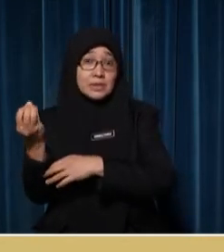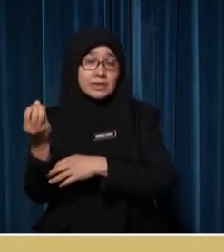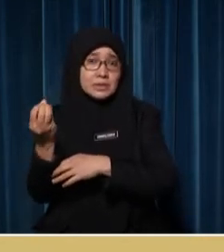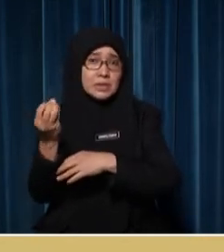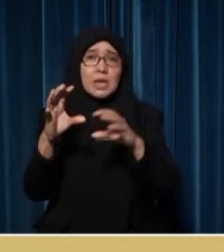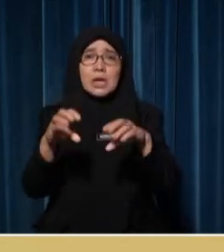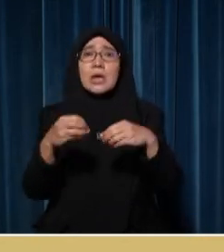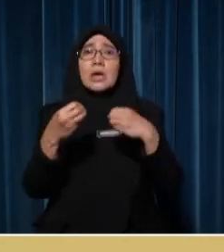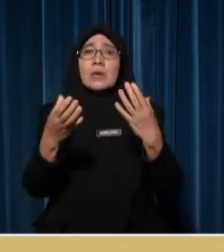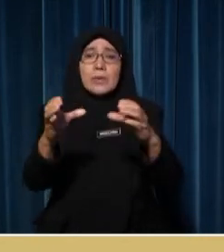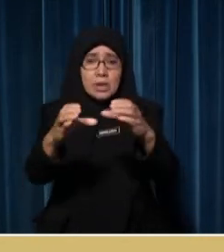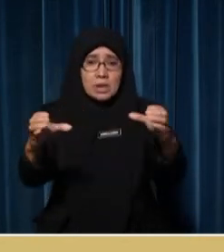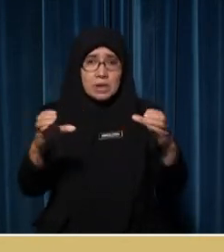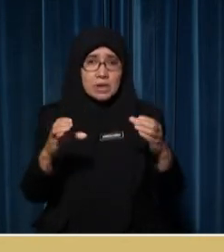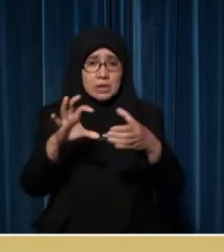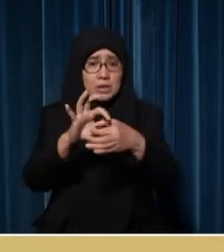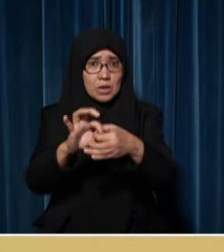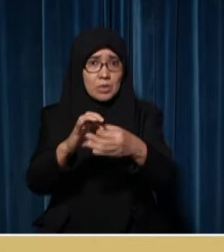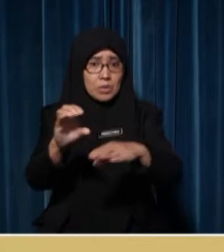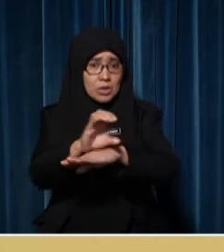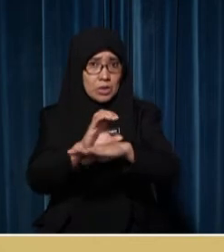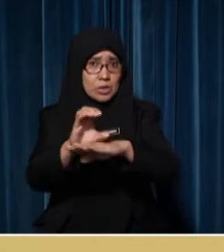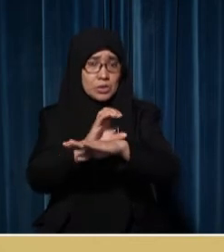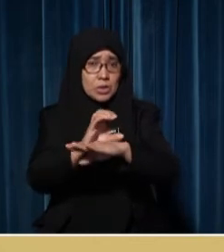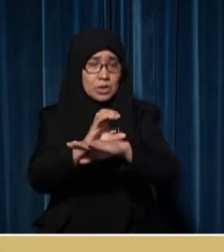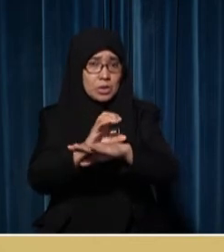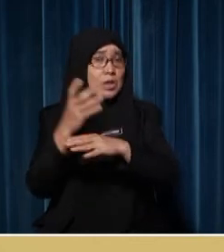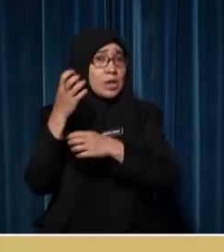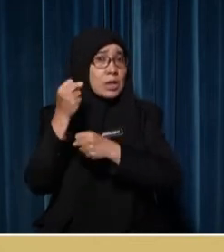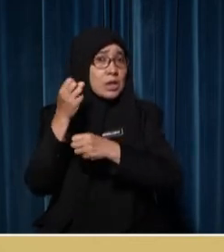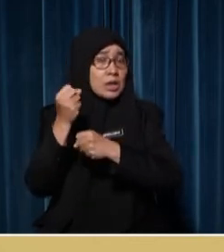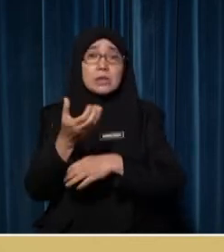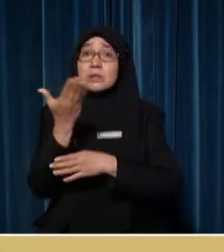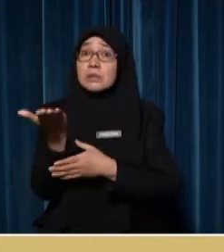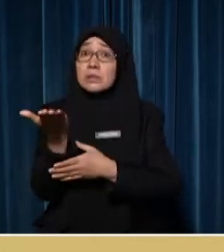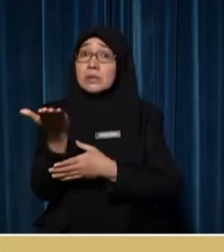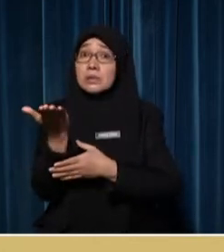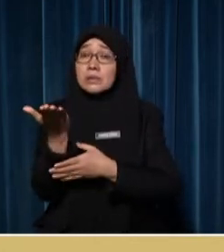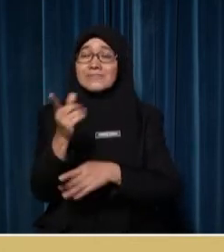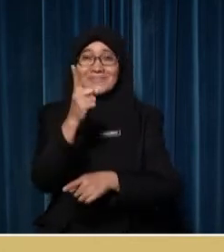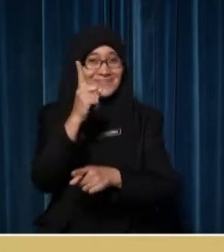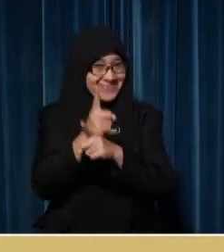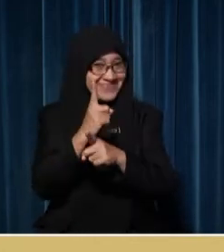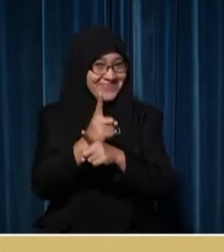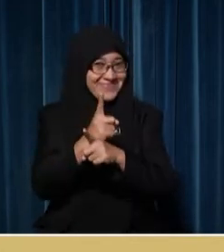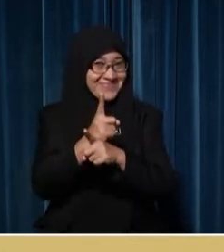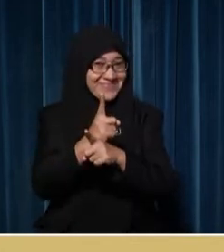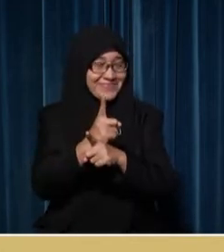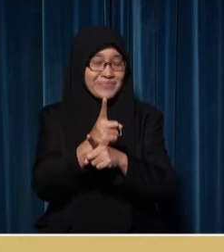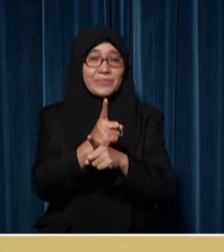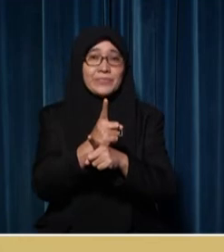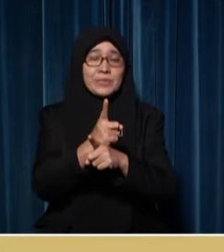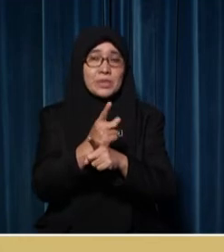How many cartons of chocolate milk were there? You're right. There